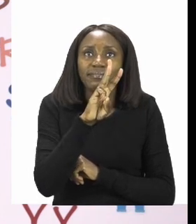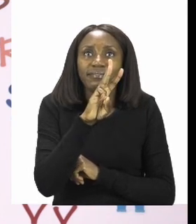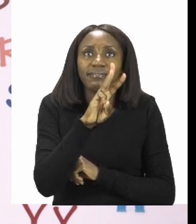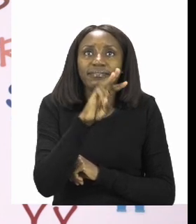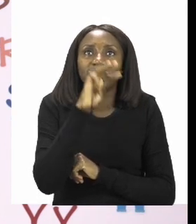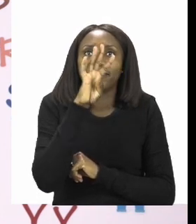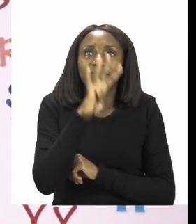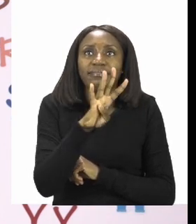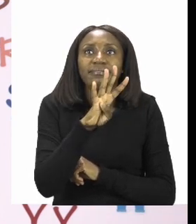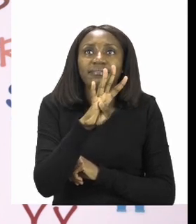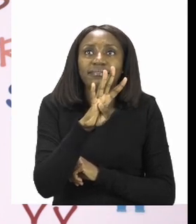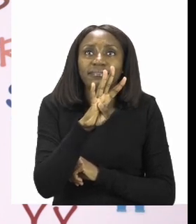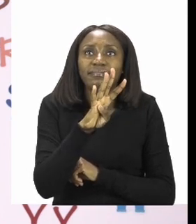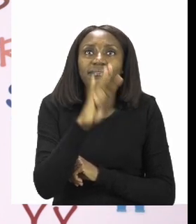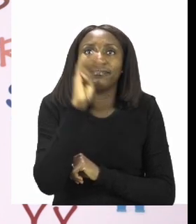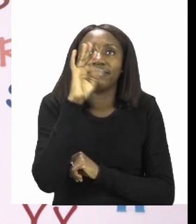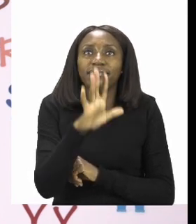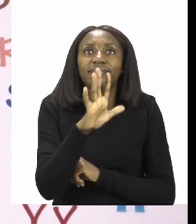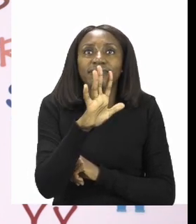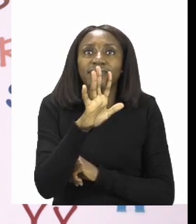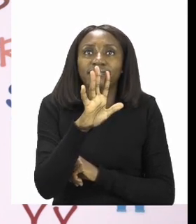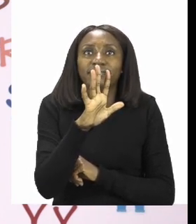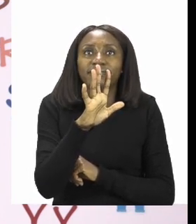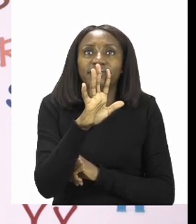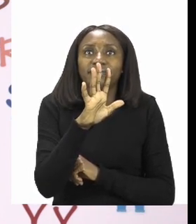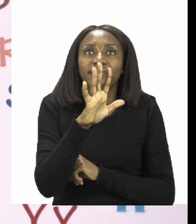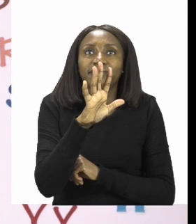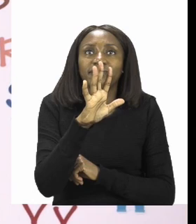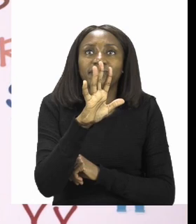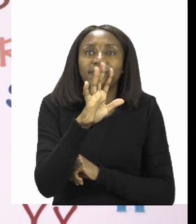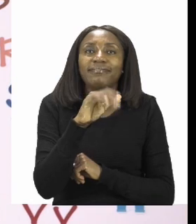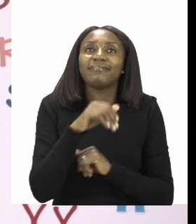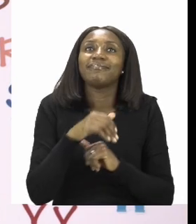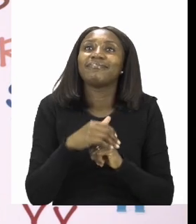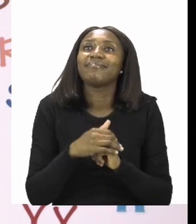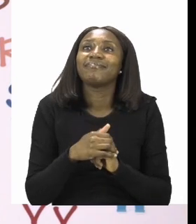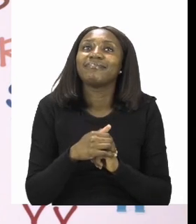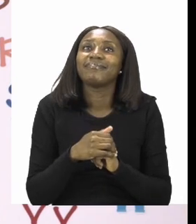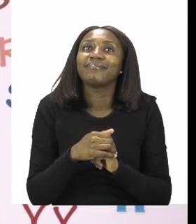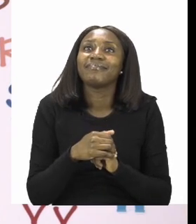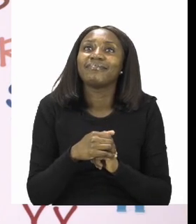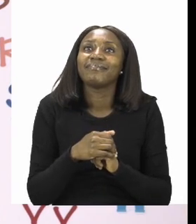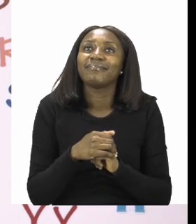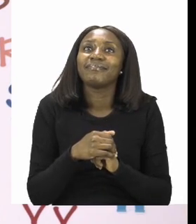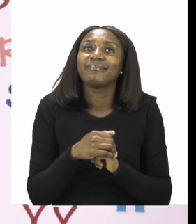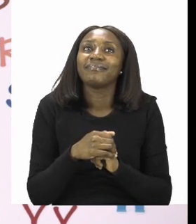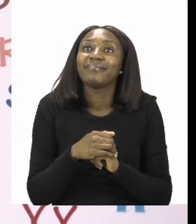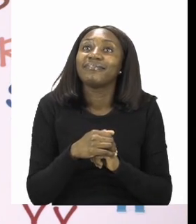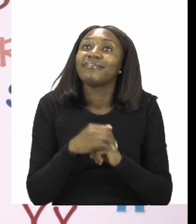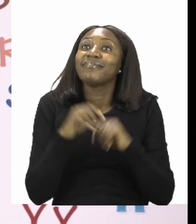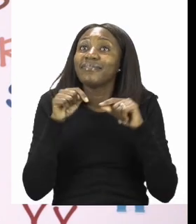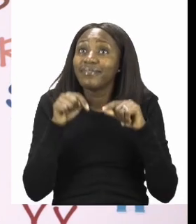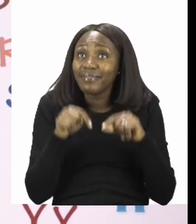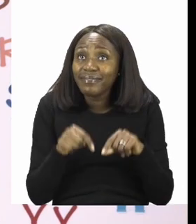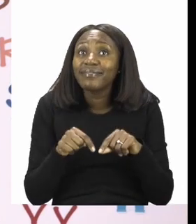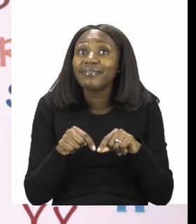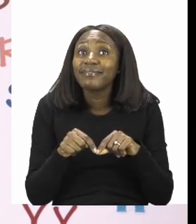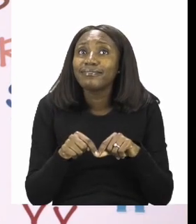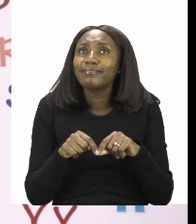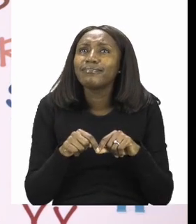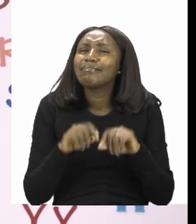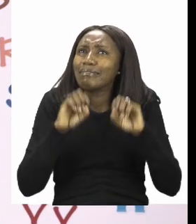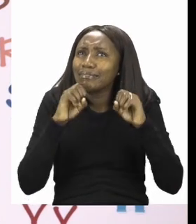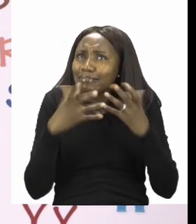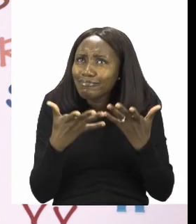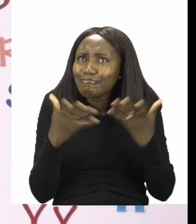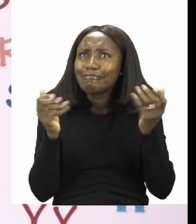3, 4, 5. Now it's going to be our job to count how many dots we